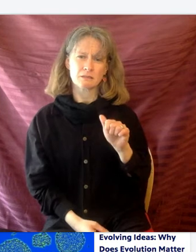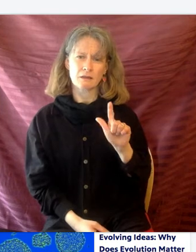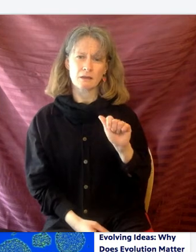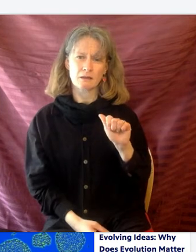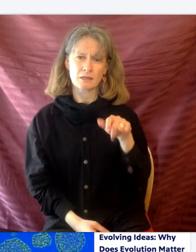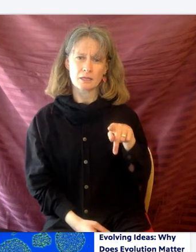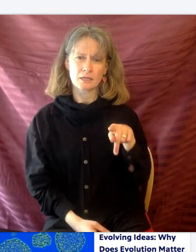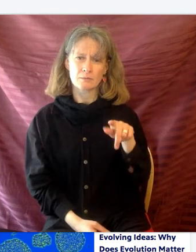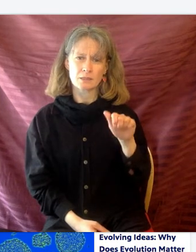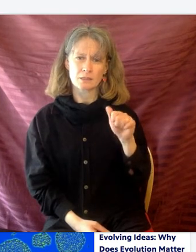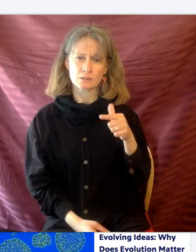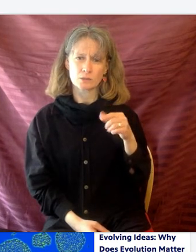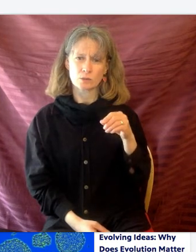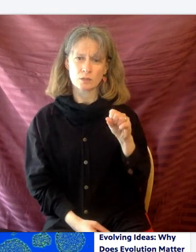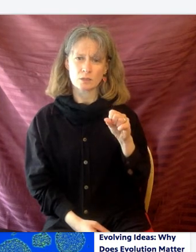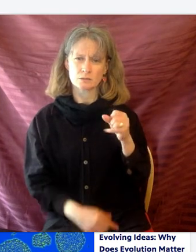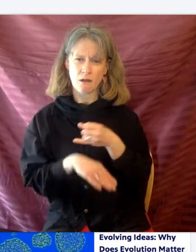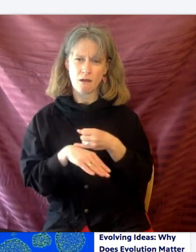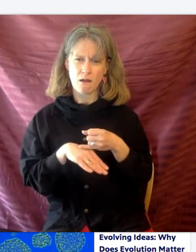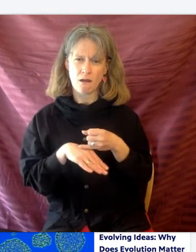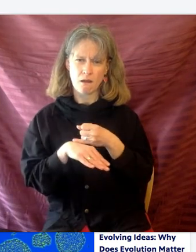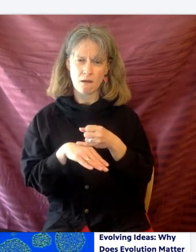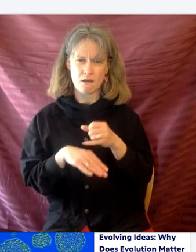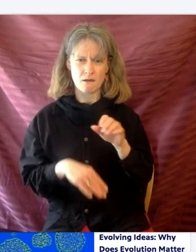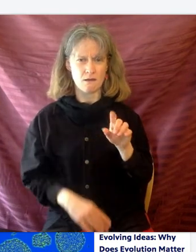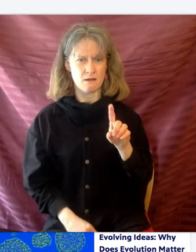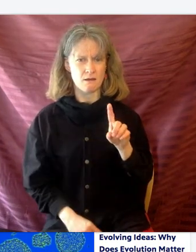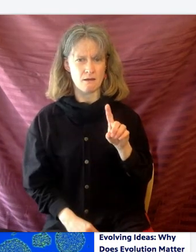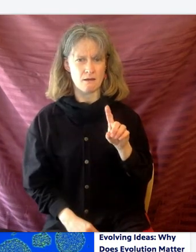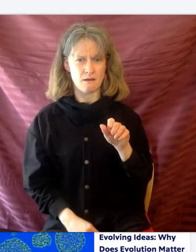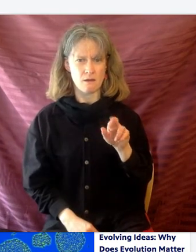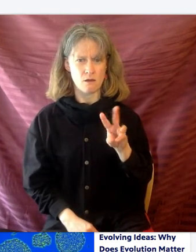Darwin later wrote that he felt like a blind man being given sight.